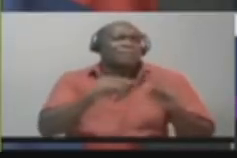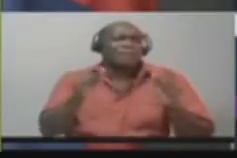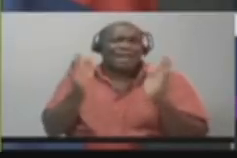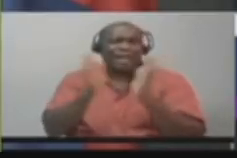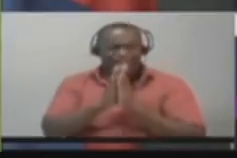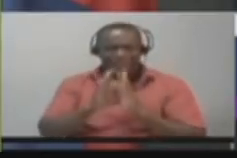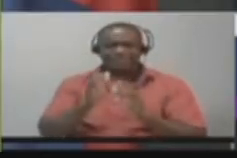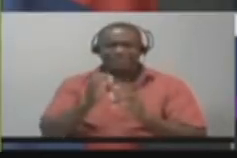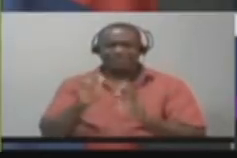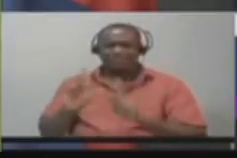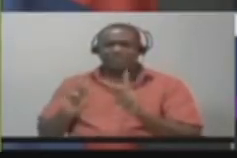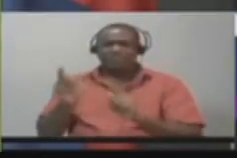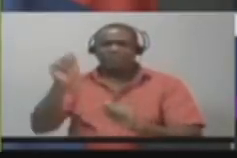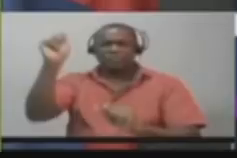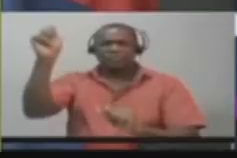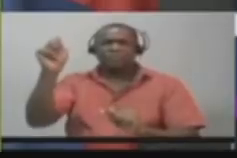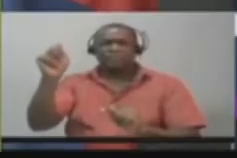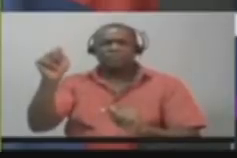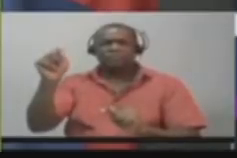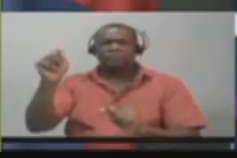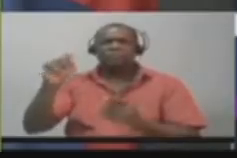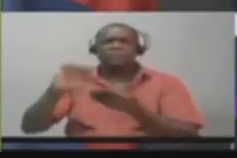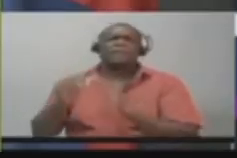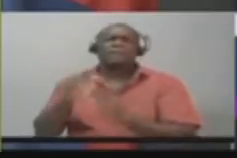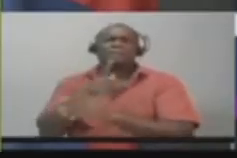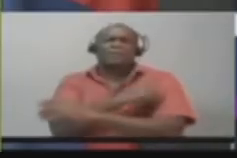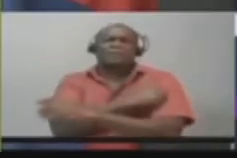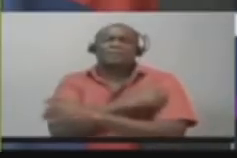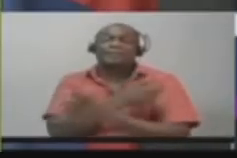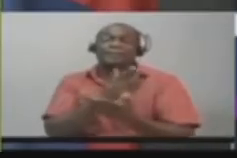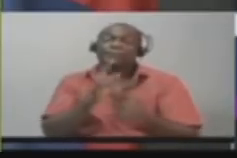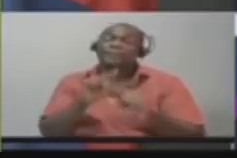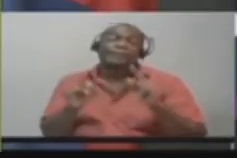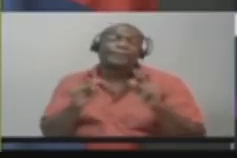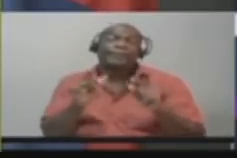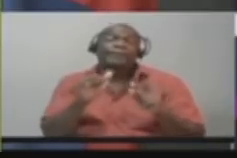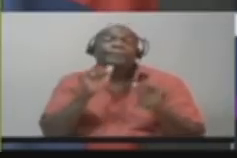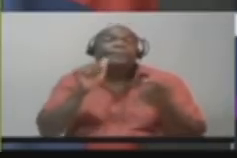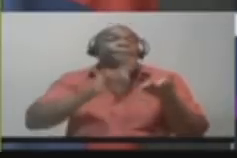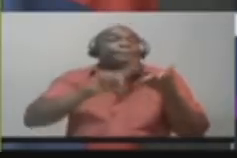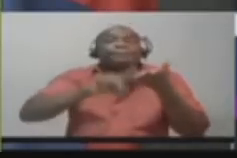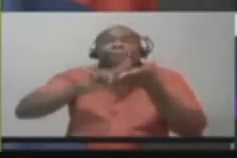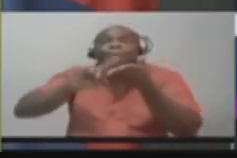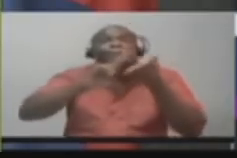But I have not polled the members of cabinet. Minister Dial Singh,